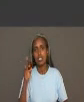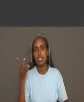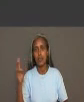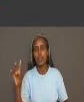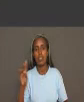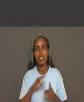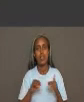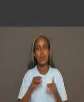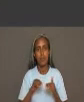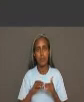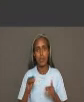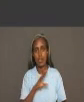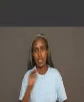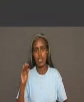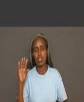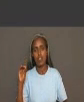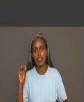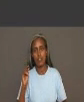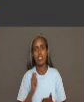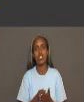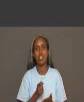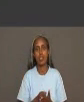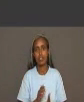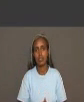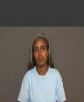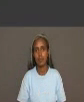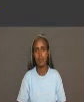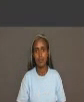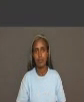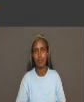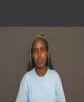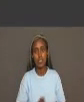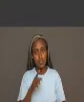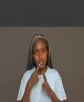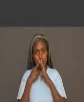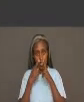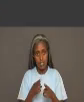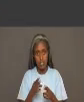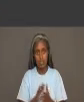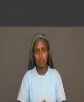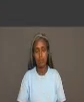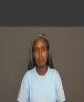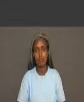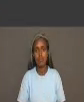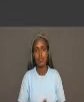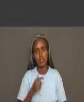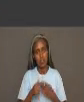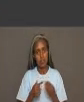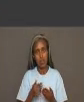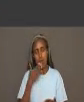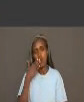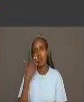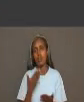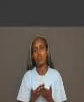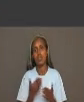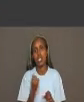1,317 birr and 50 cents. Was that your answer? If so,